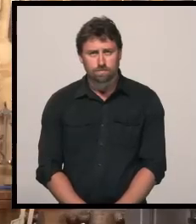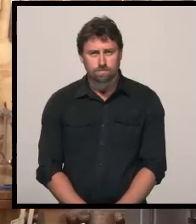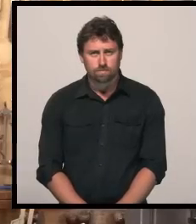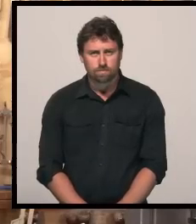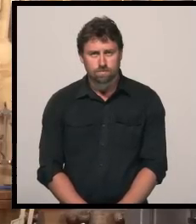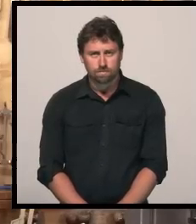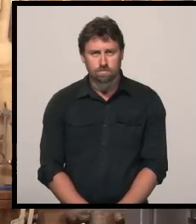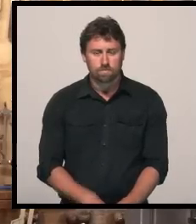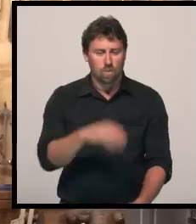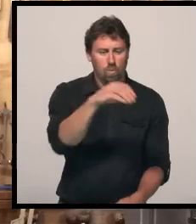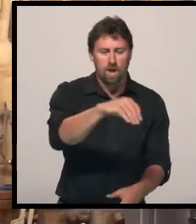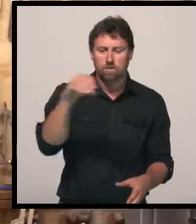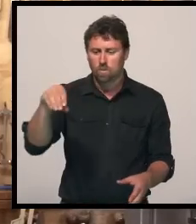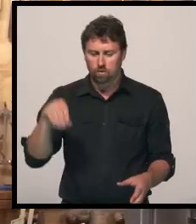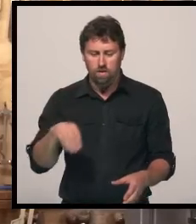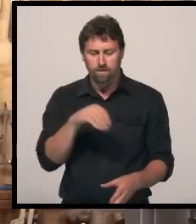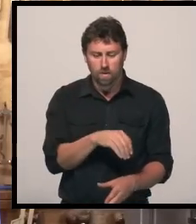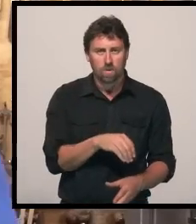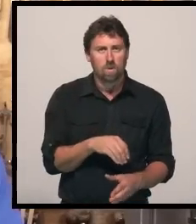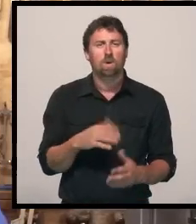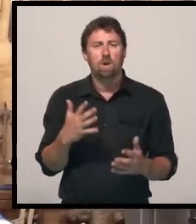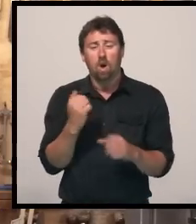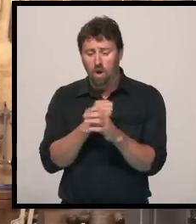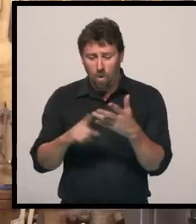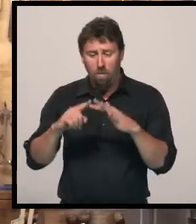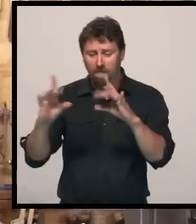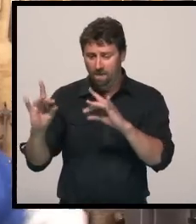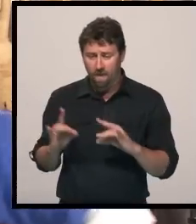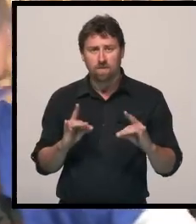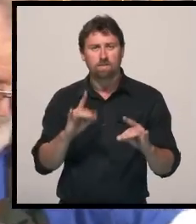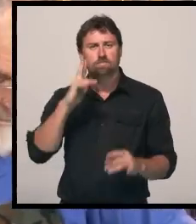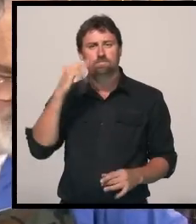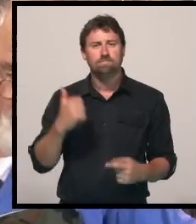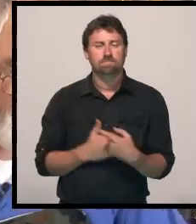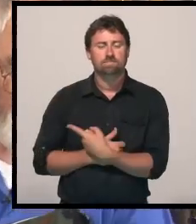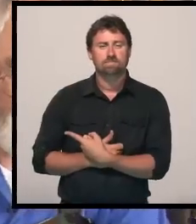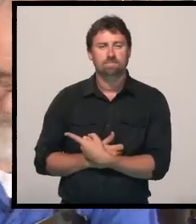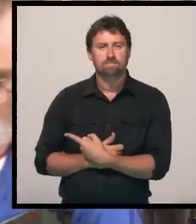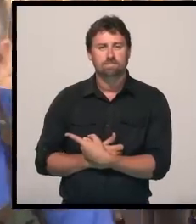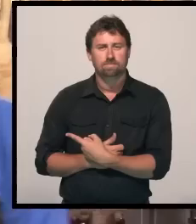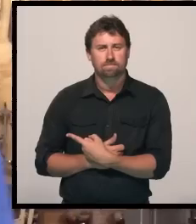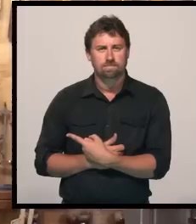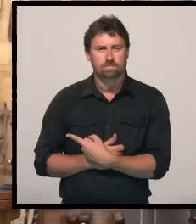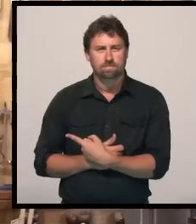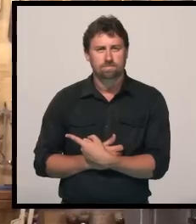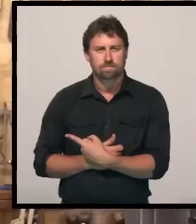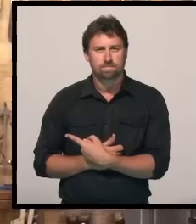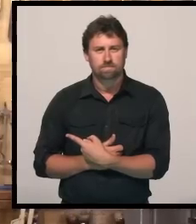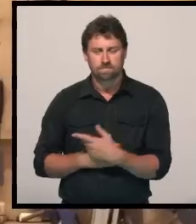And you do that to all four. What you'll end up with is a nice little plinth like that with a step on